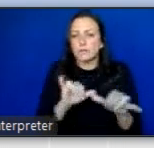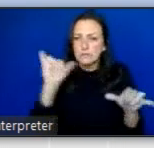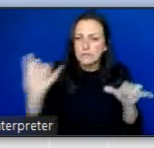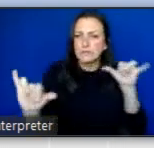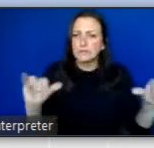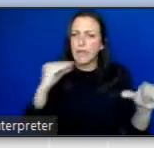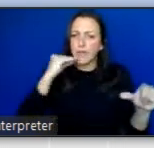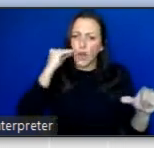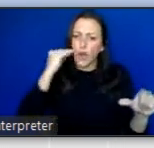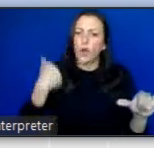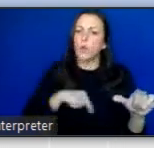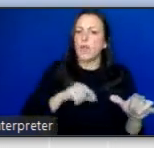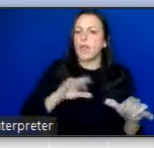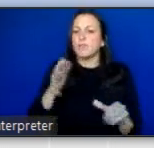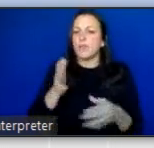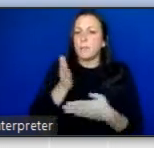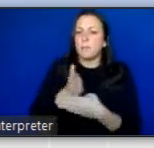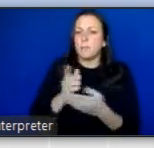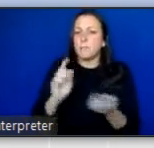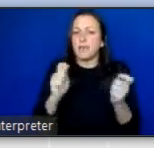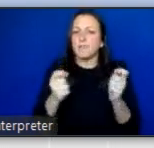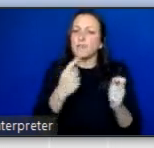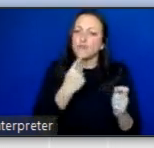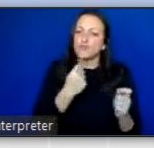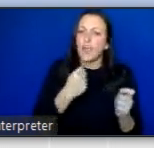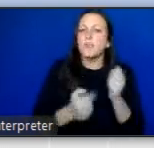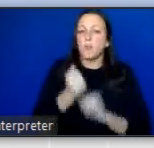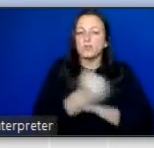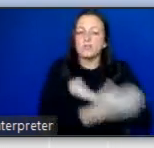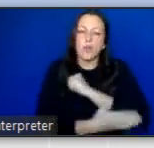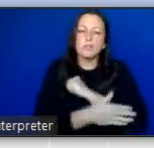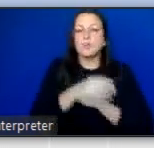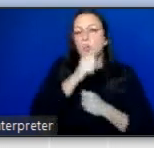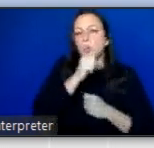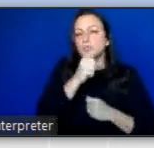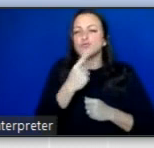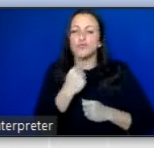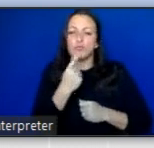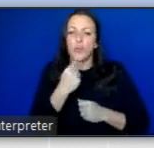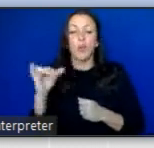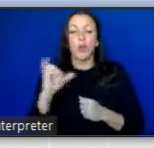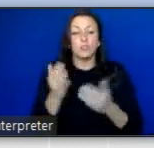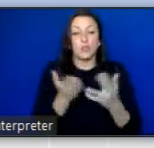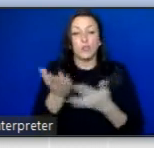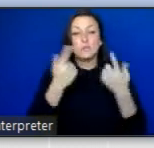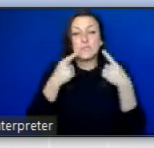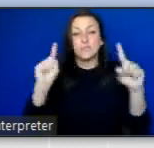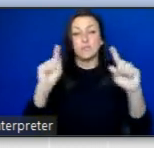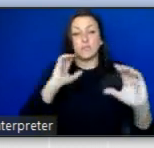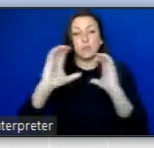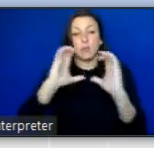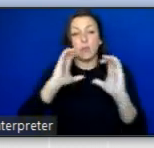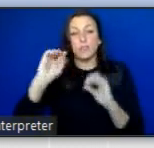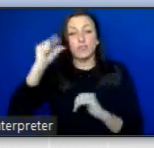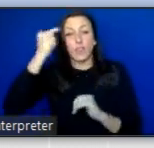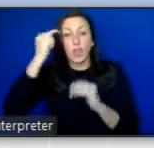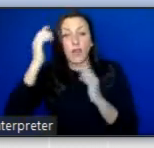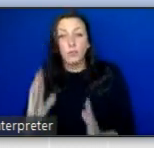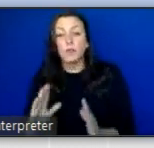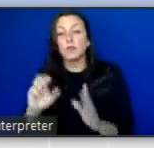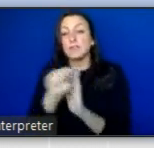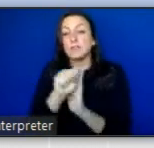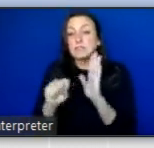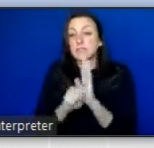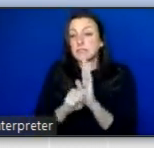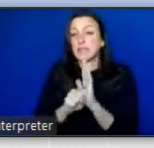red. Most counties were in orange and red. And we think also through successful communications of the governor, our state epidemiologist, Dr.